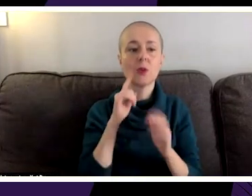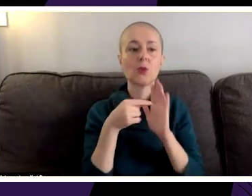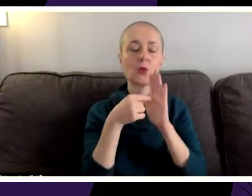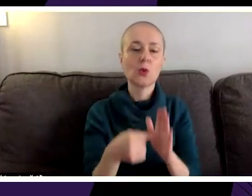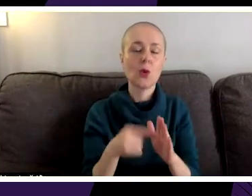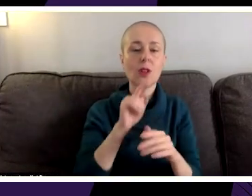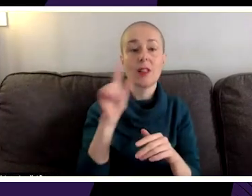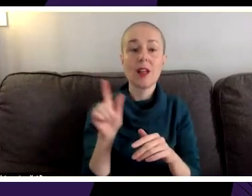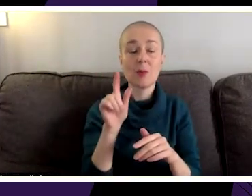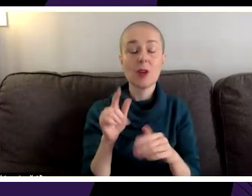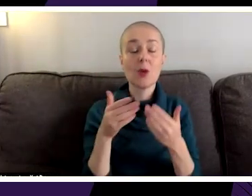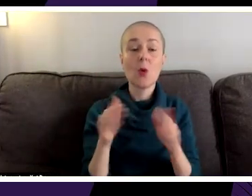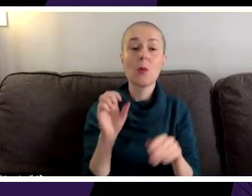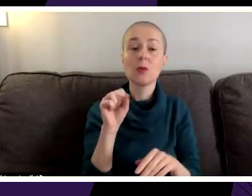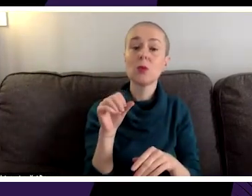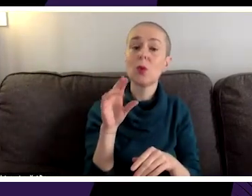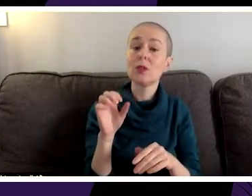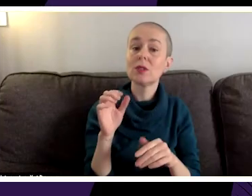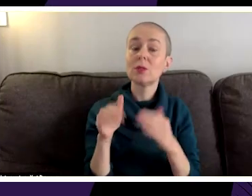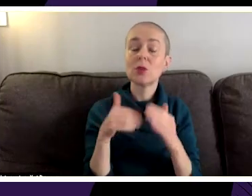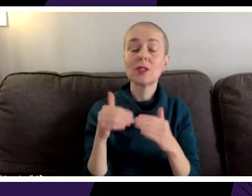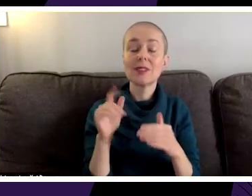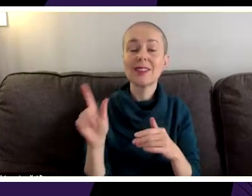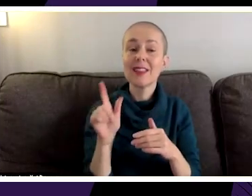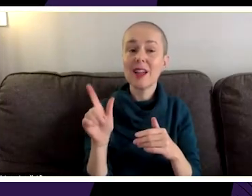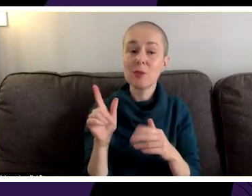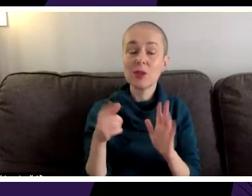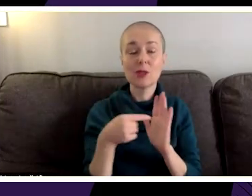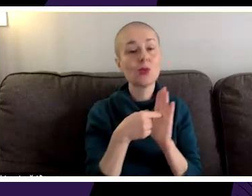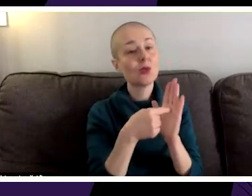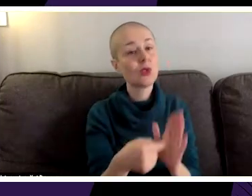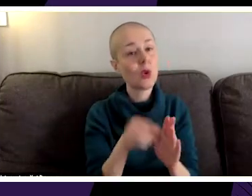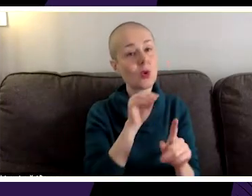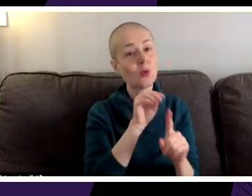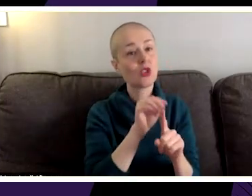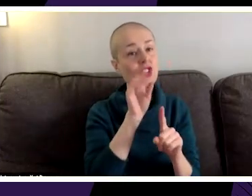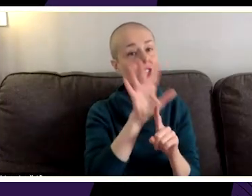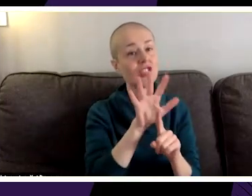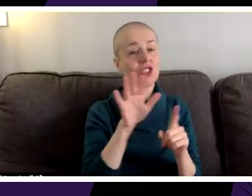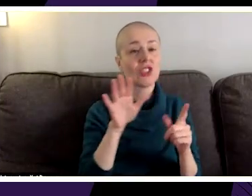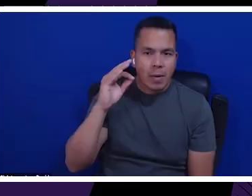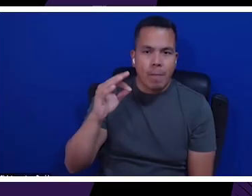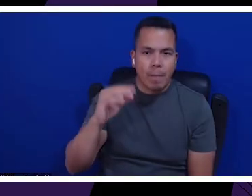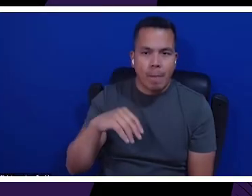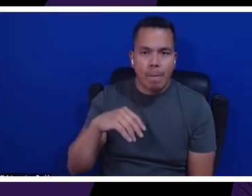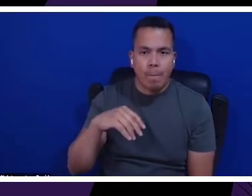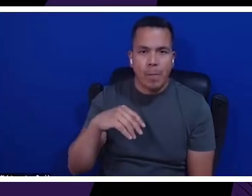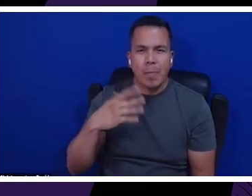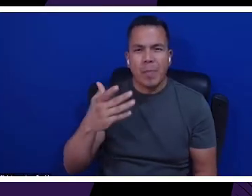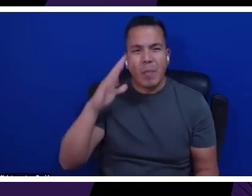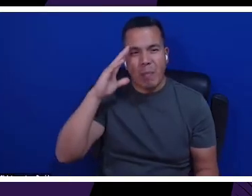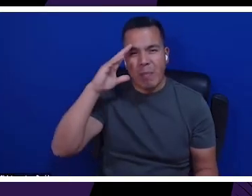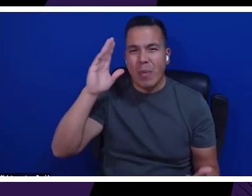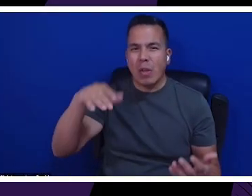open source processing library that brings projection mapping and interactive visuals to the performing arts. You know, those